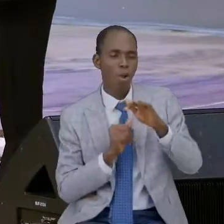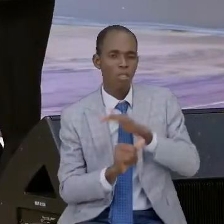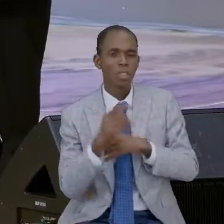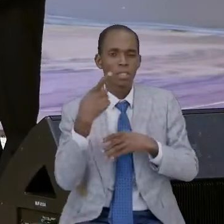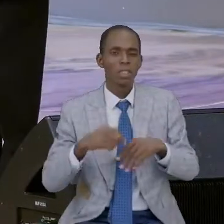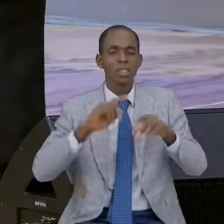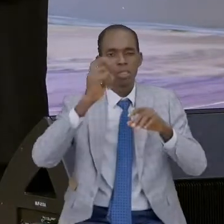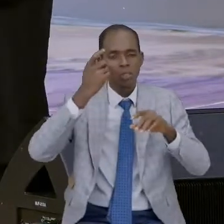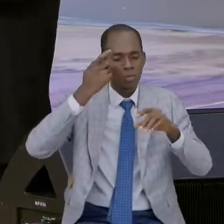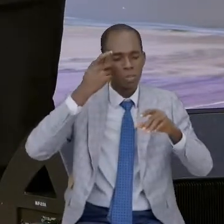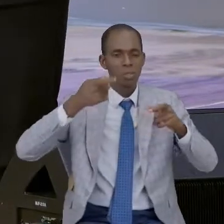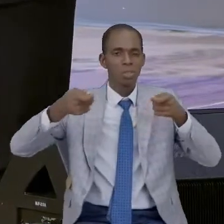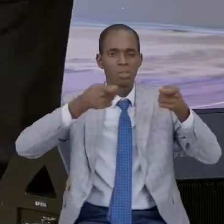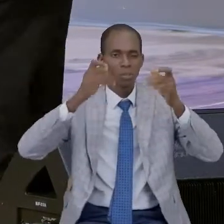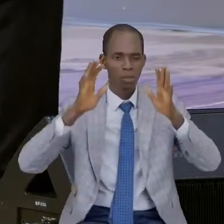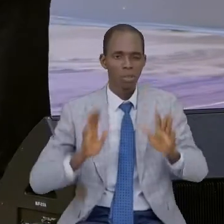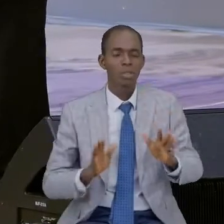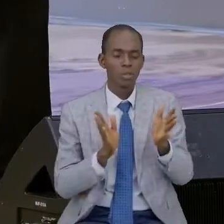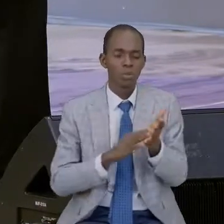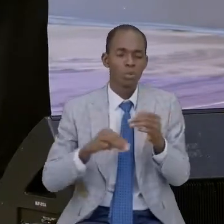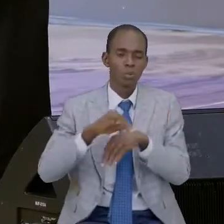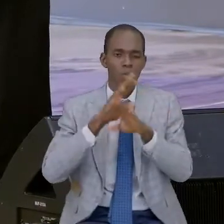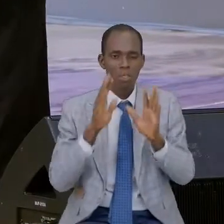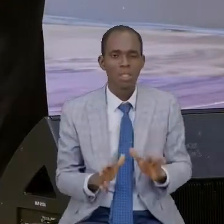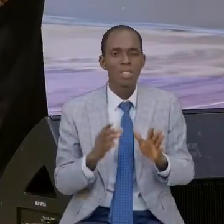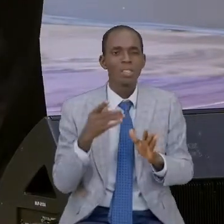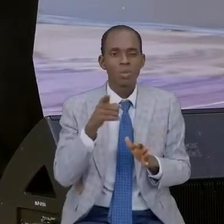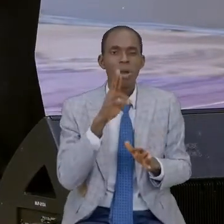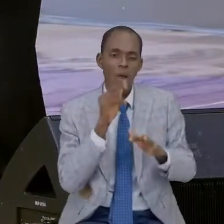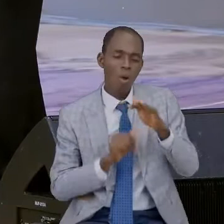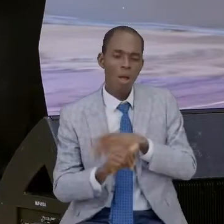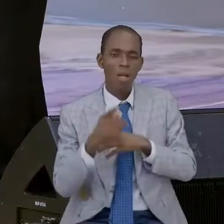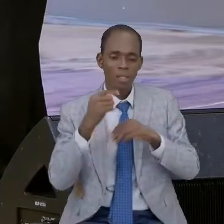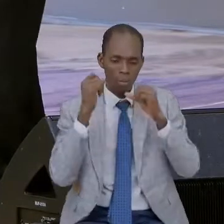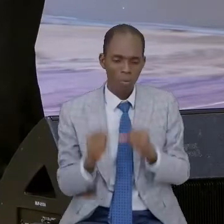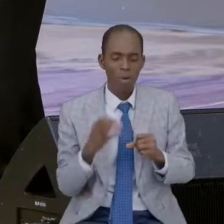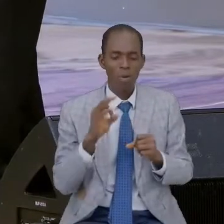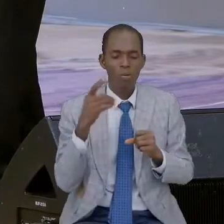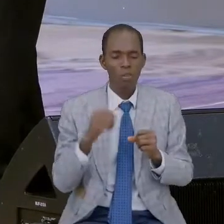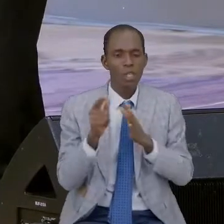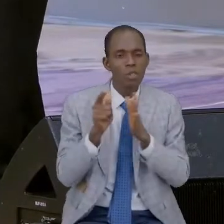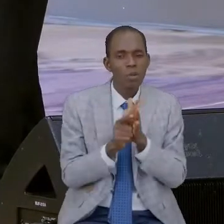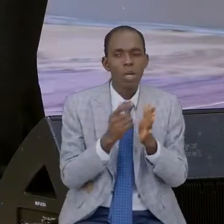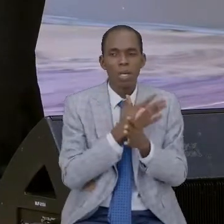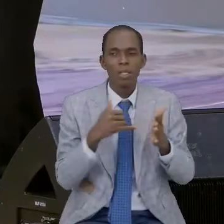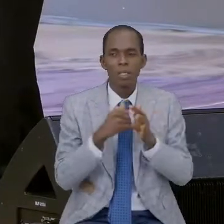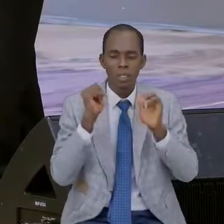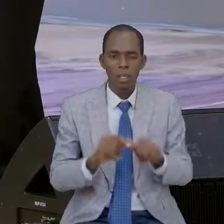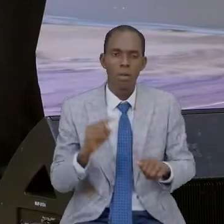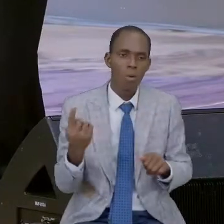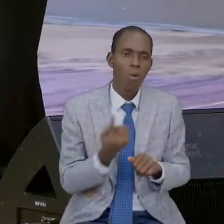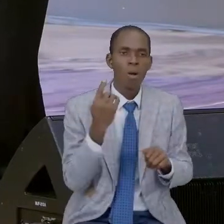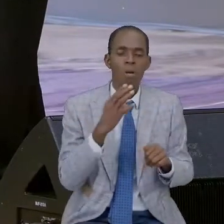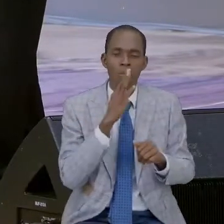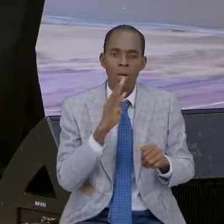you are under the schoolmaster, you are under the power of the one of the law, and it can only condemn. So